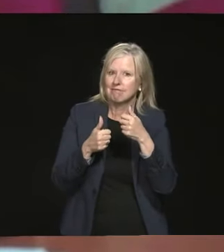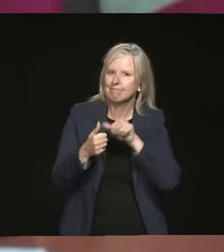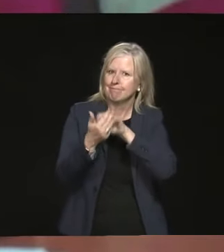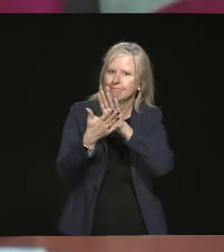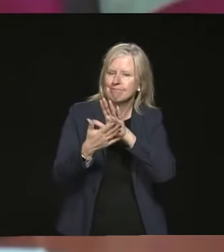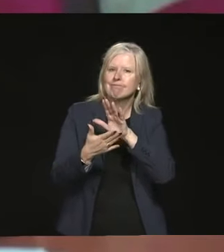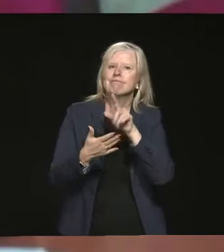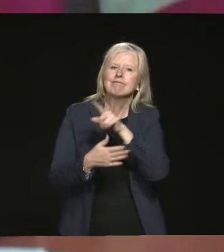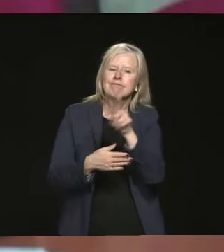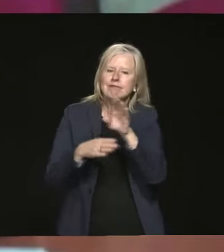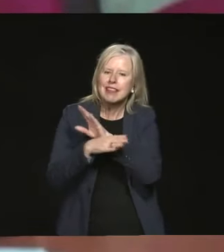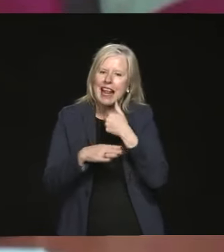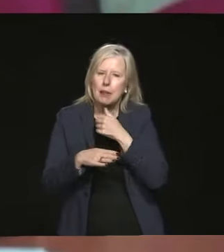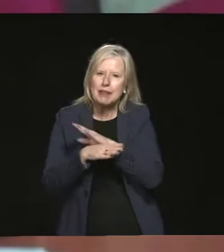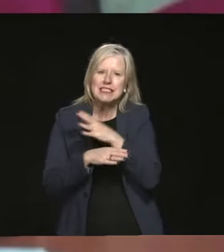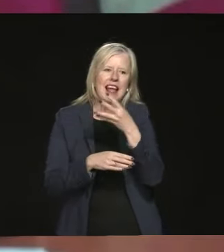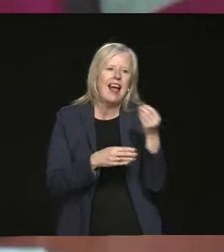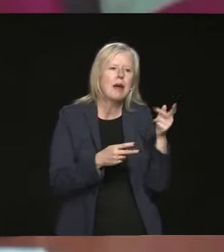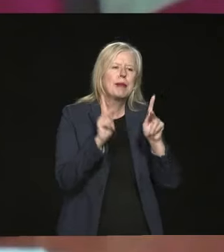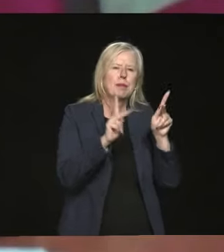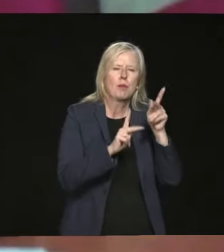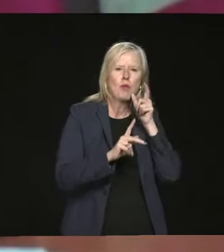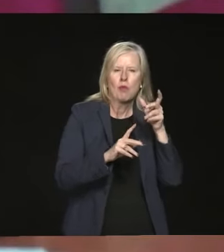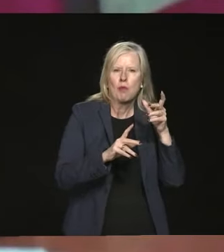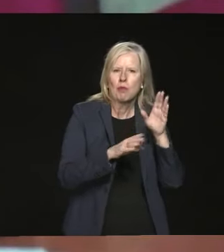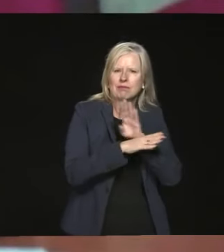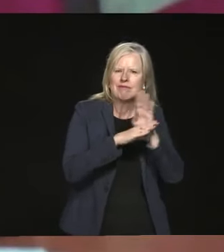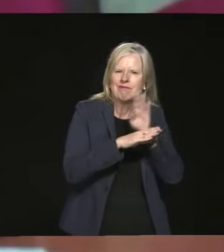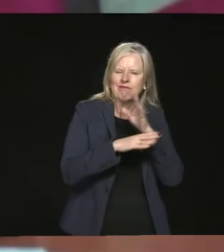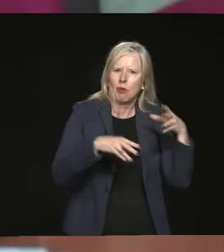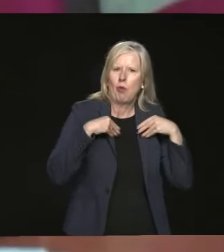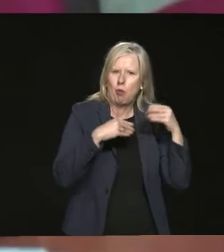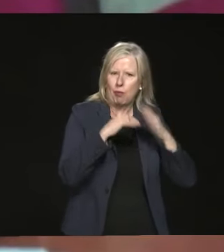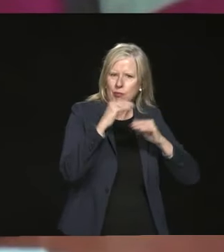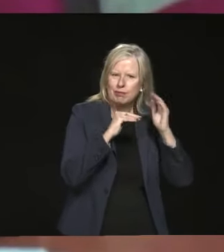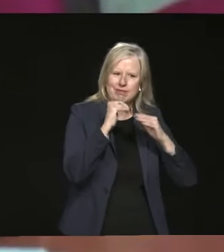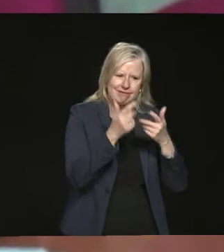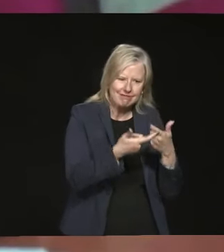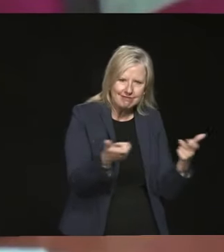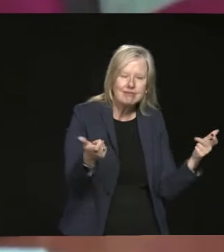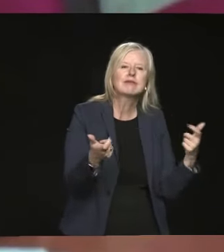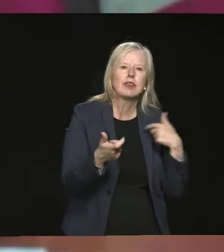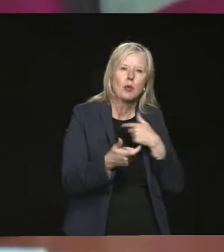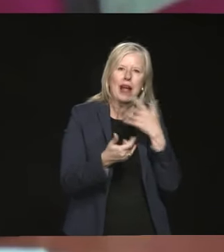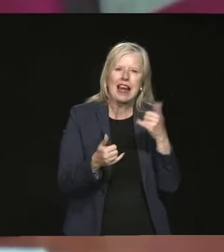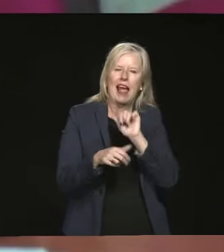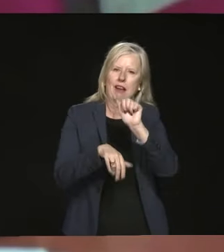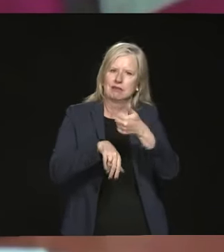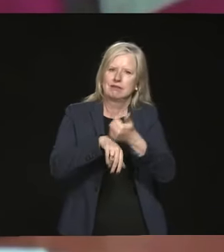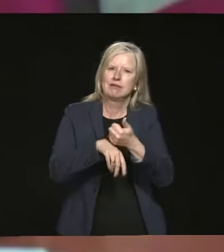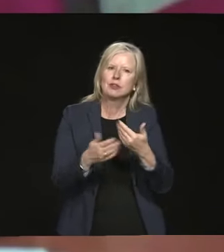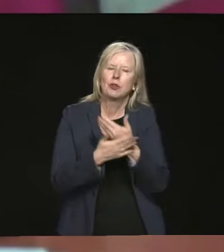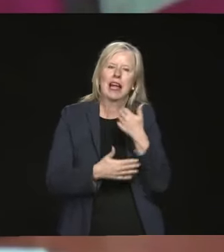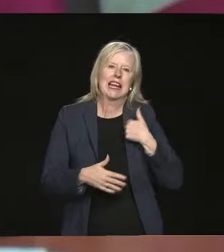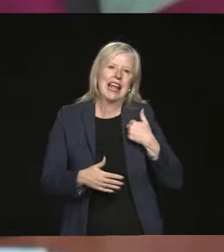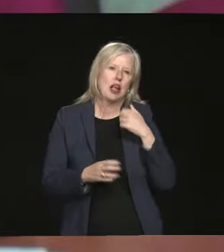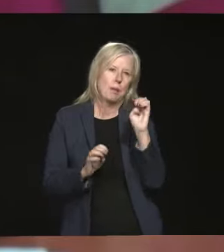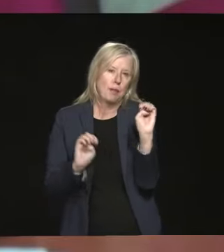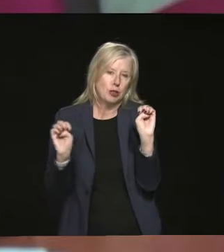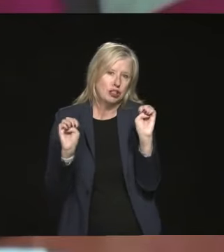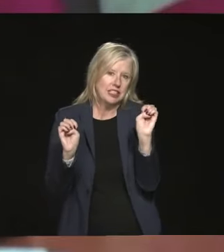we're announcing our intention to introduce the Canadian Emergency Commercial Rent Assistance Program